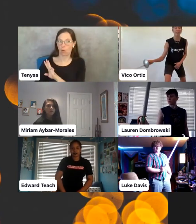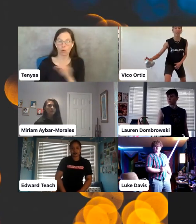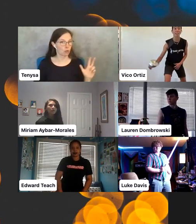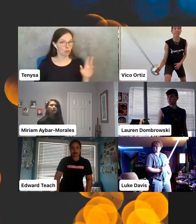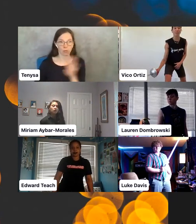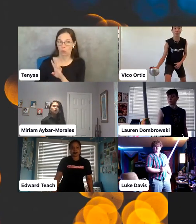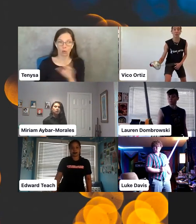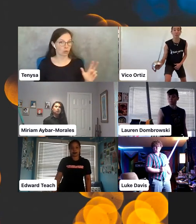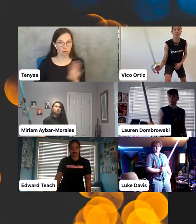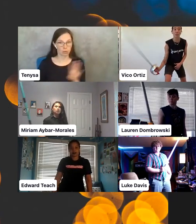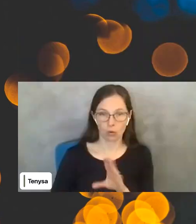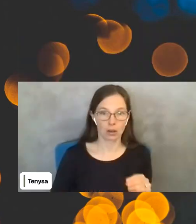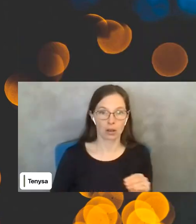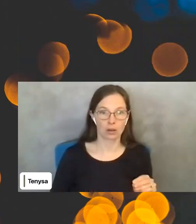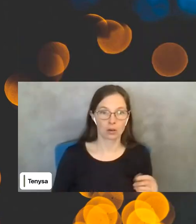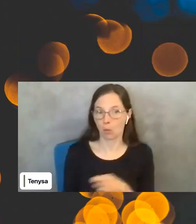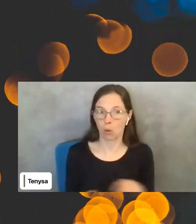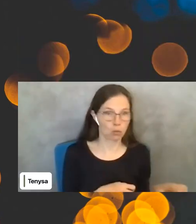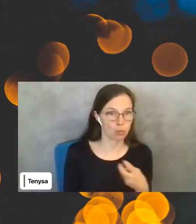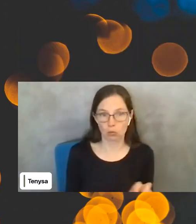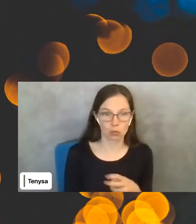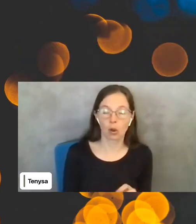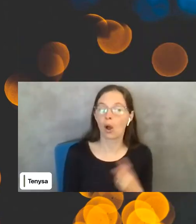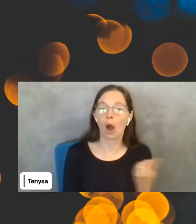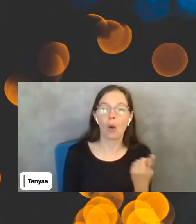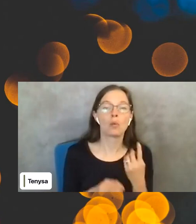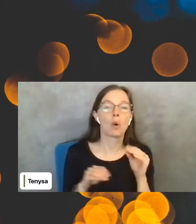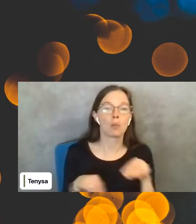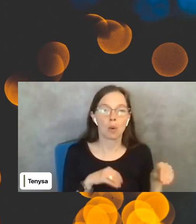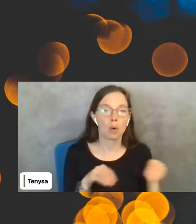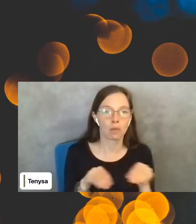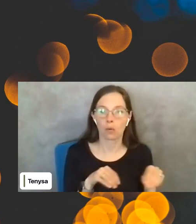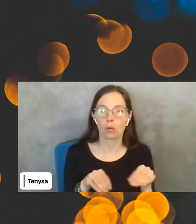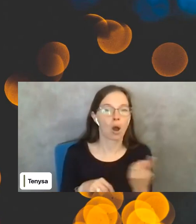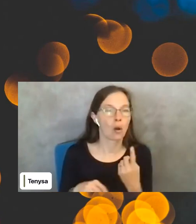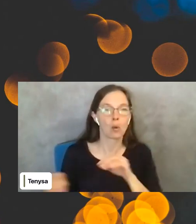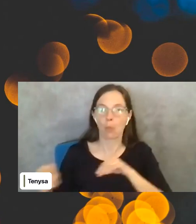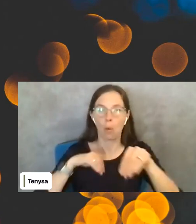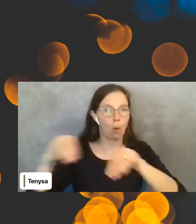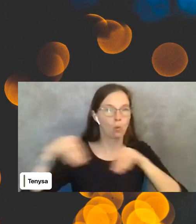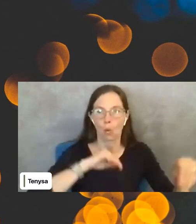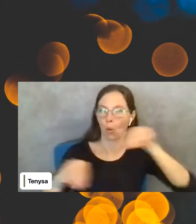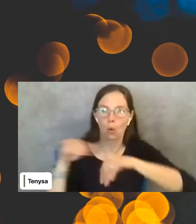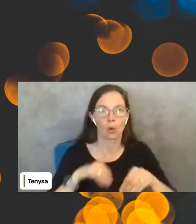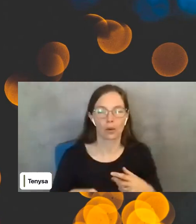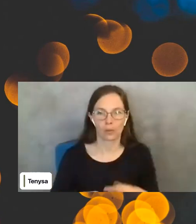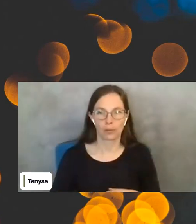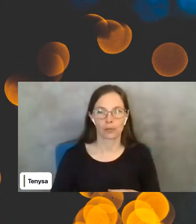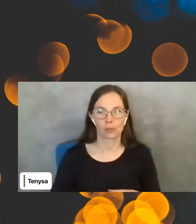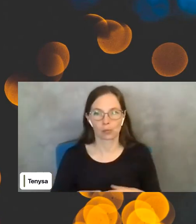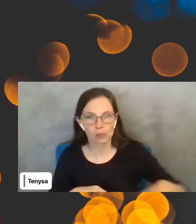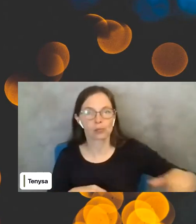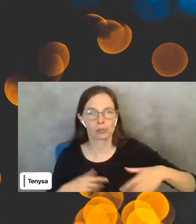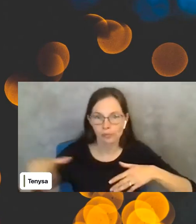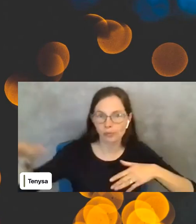3, and then you kind of like switch around as well. Again, always moving, you're always moving the sword away from you.